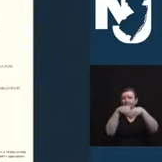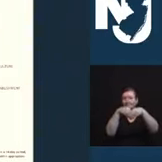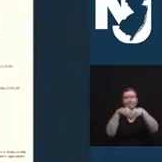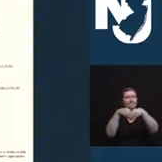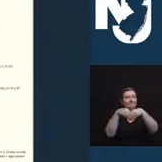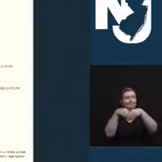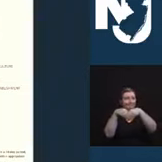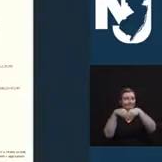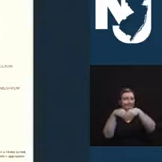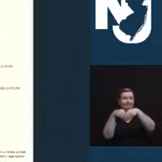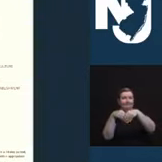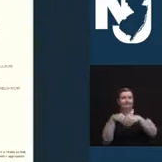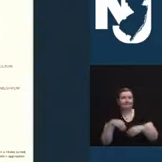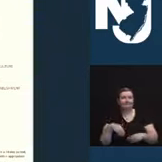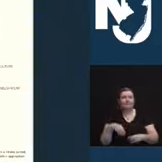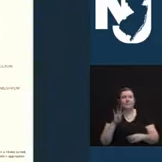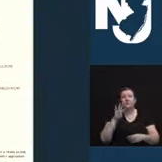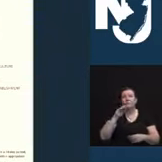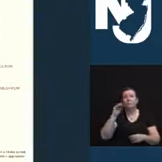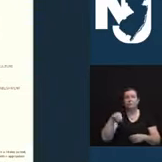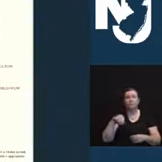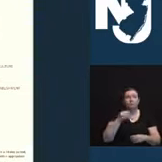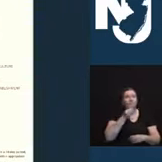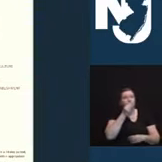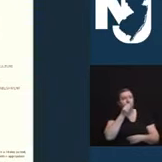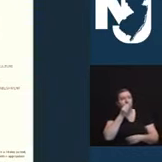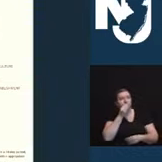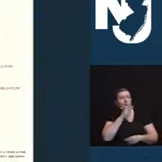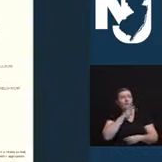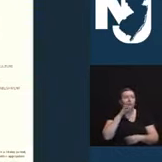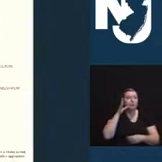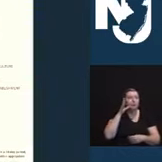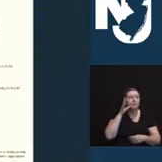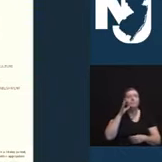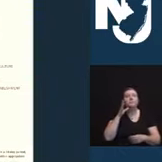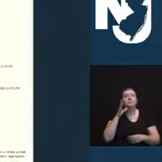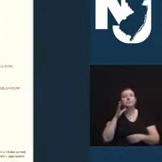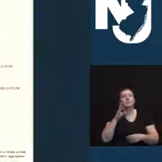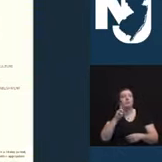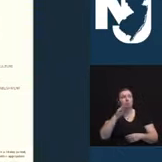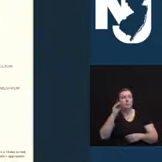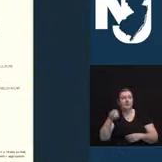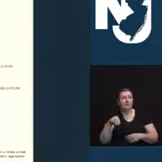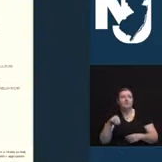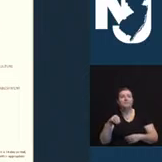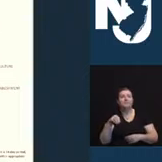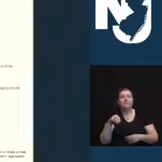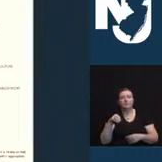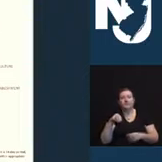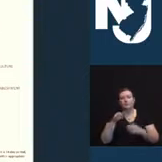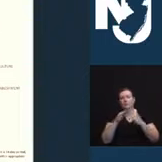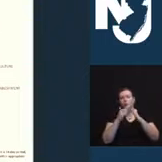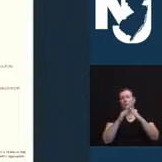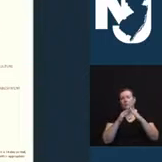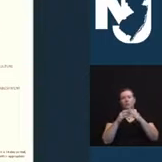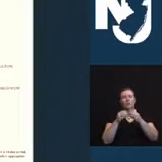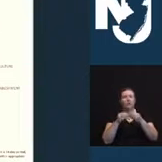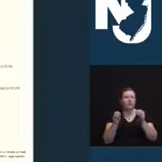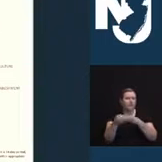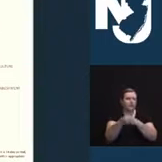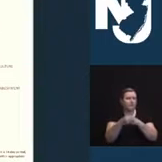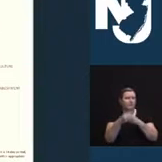4% workplace food and agriculture, and 2% attributed to the community, office setting, hotel,